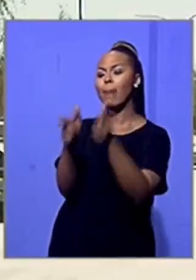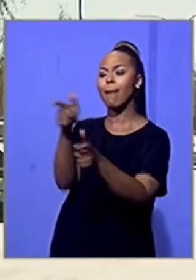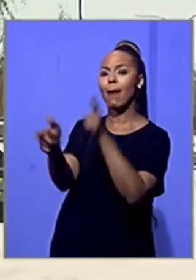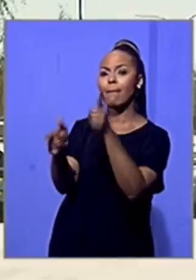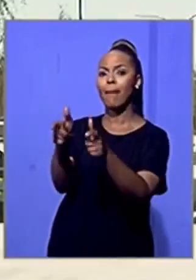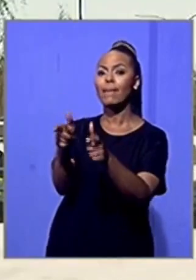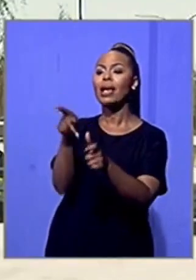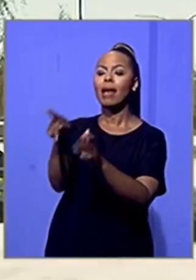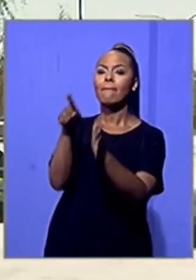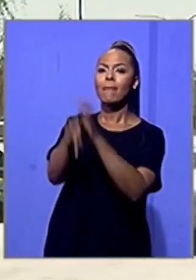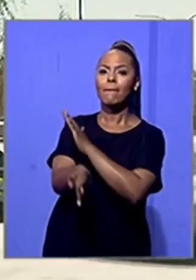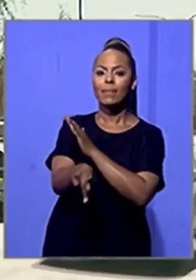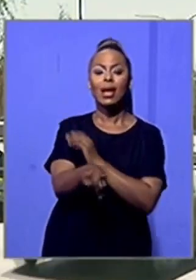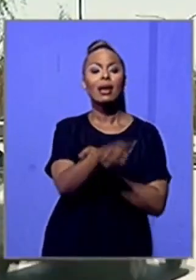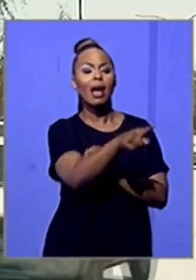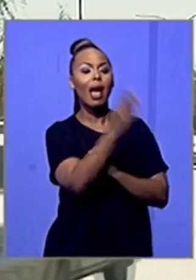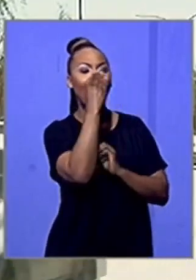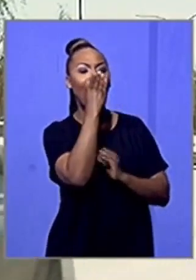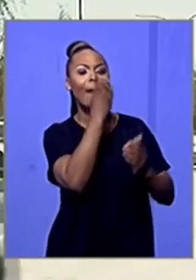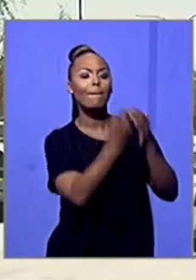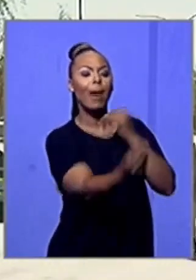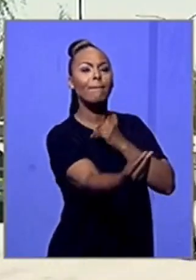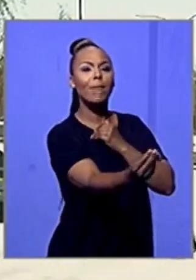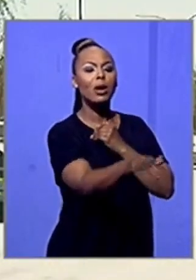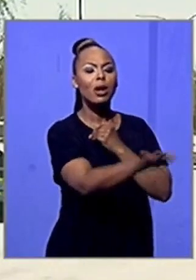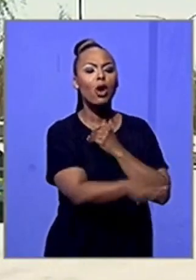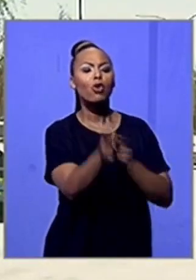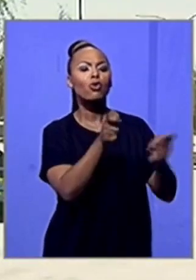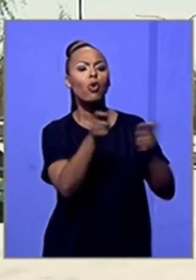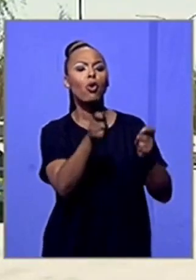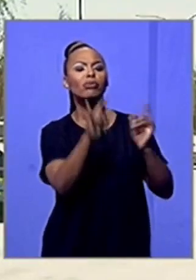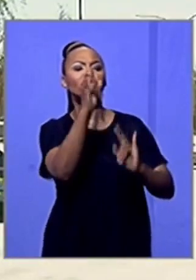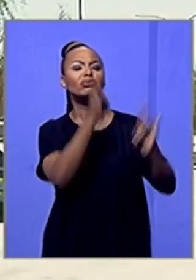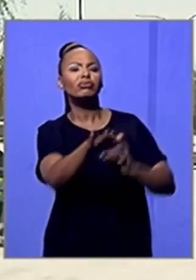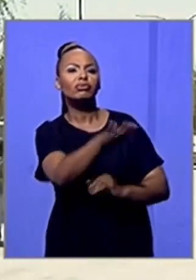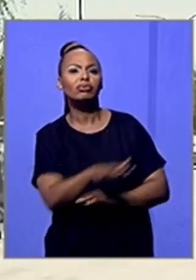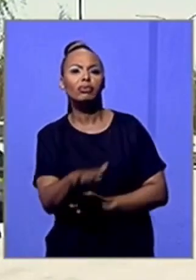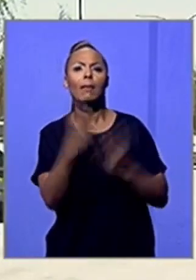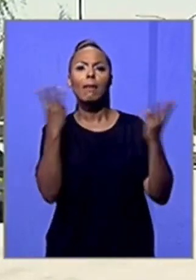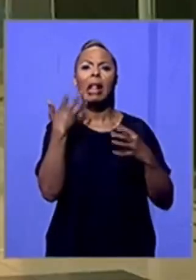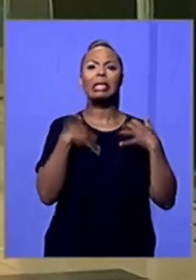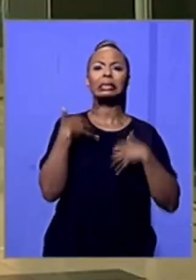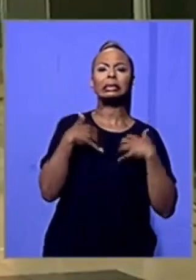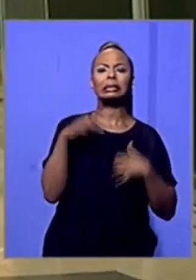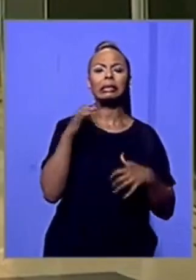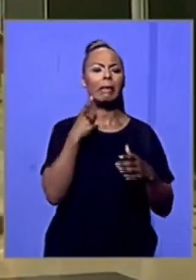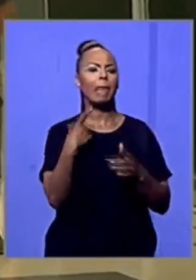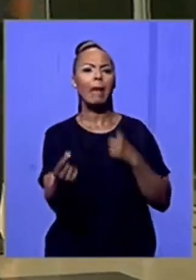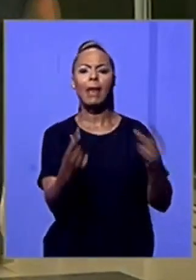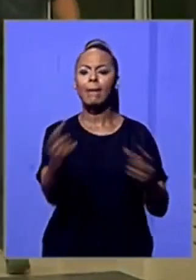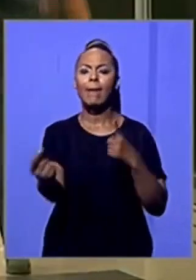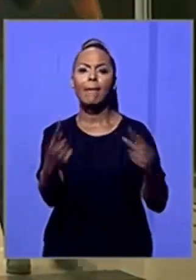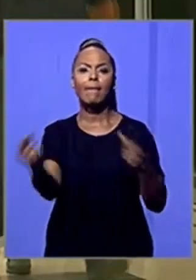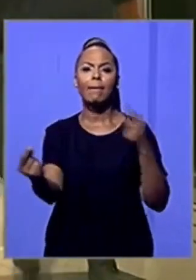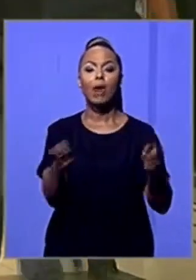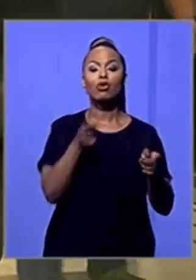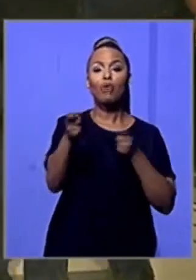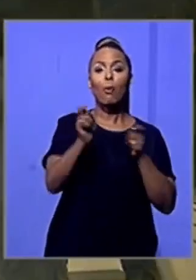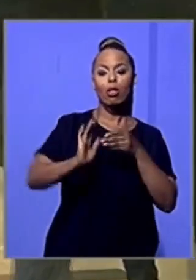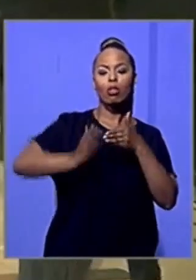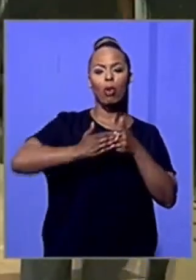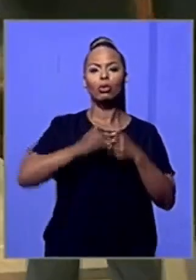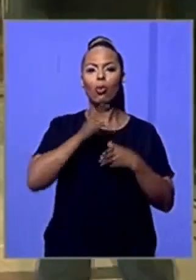ba ile ba tshabela mo sedikadikweng seno sa marekelo mme seno se ile sa tshosa batho ba le bantsi. Mabenkele a ile a tswalwa fa mapodisi